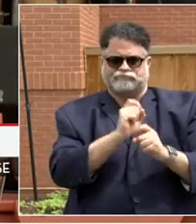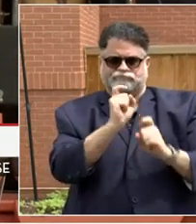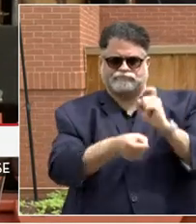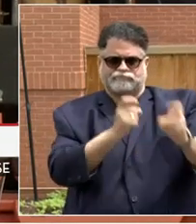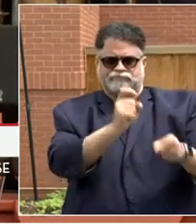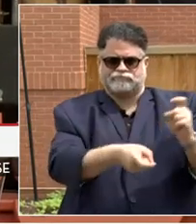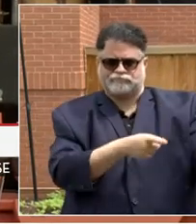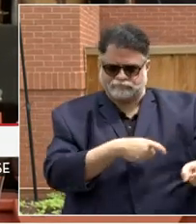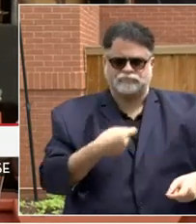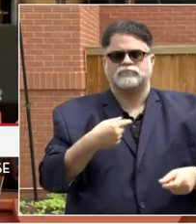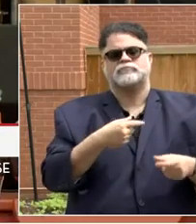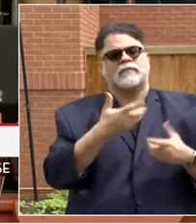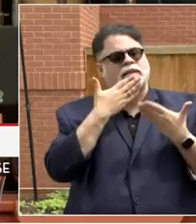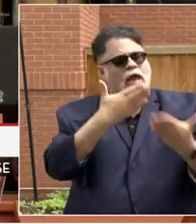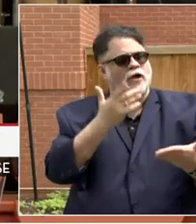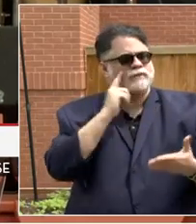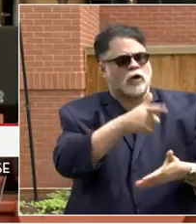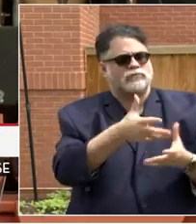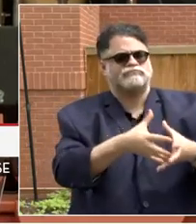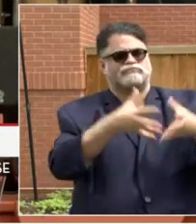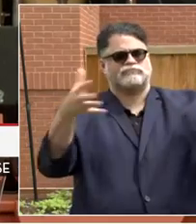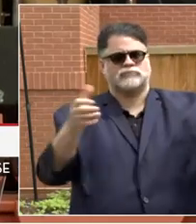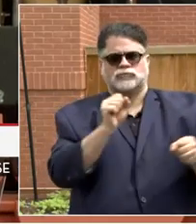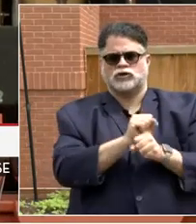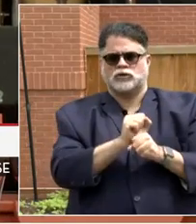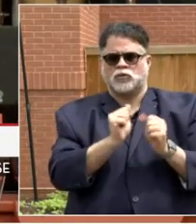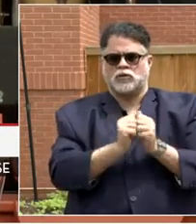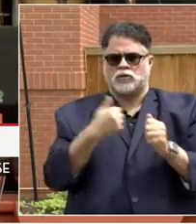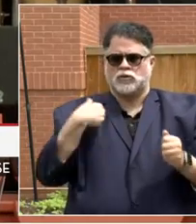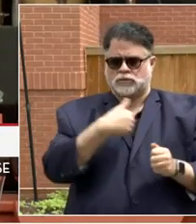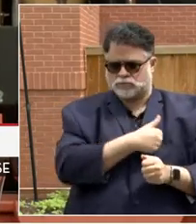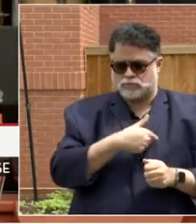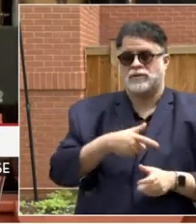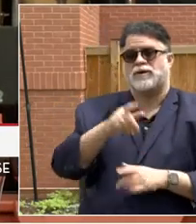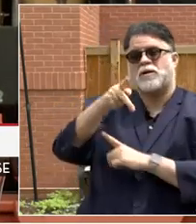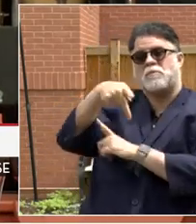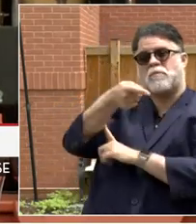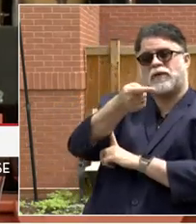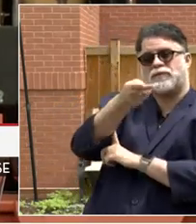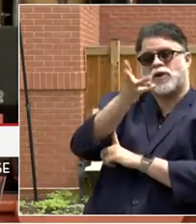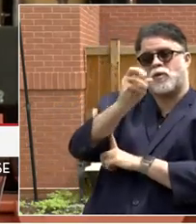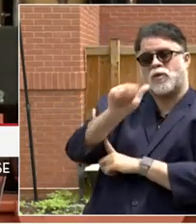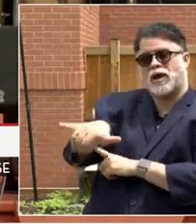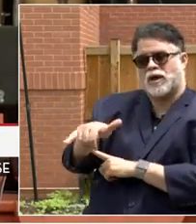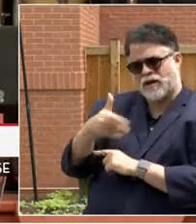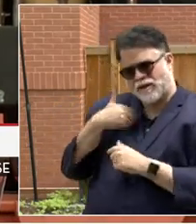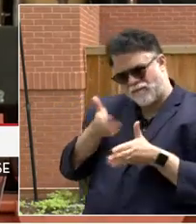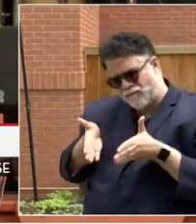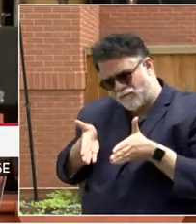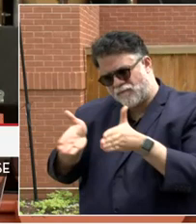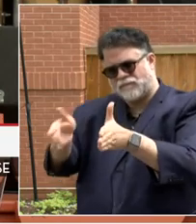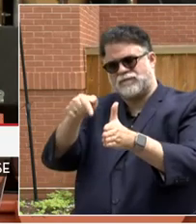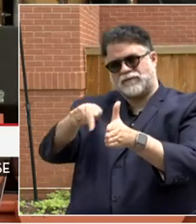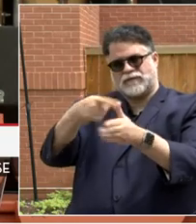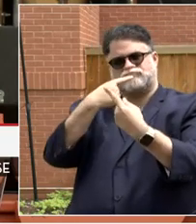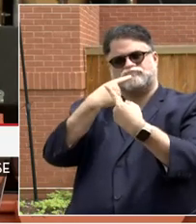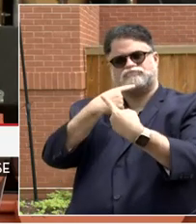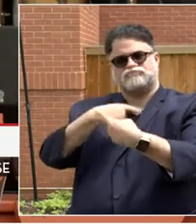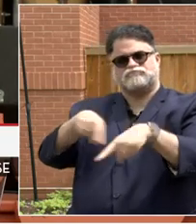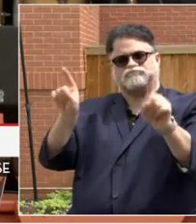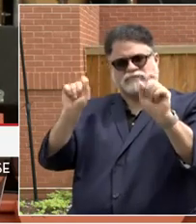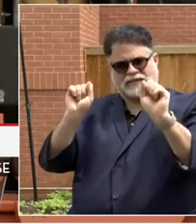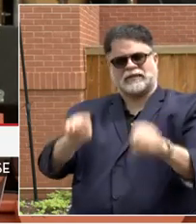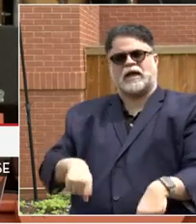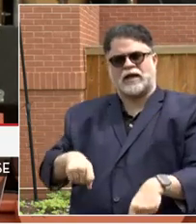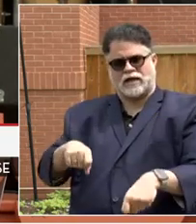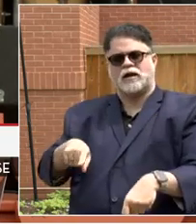Pathways has been one of our most successful violence interruption programs because we meet people